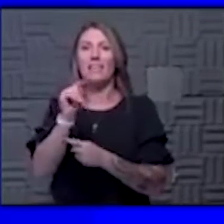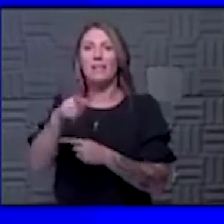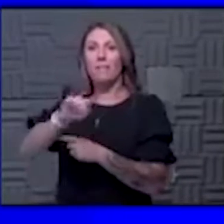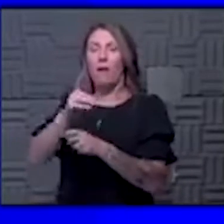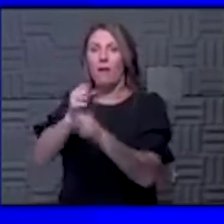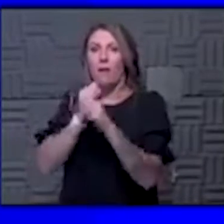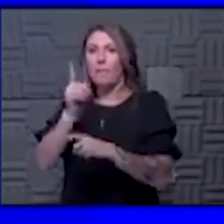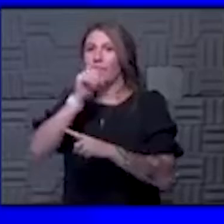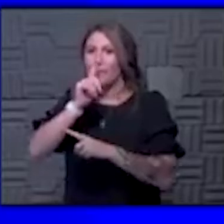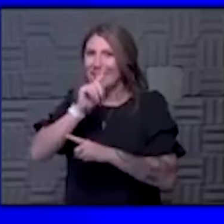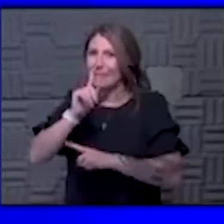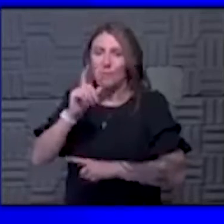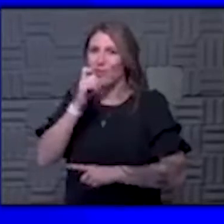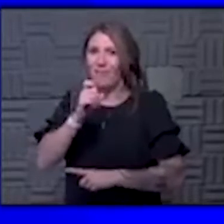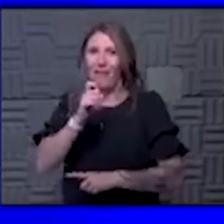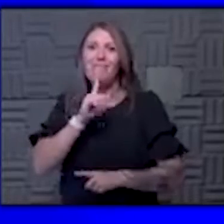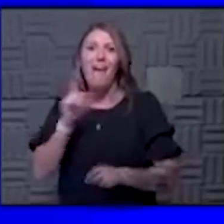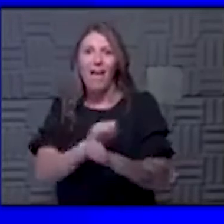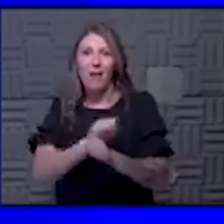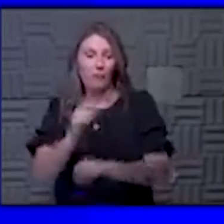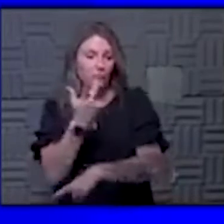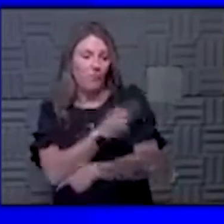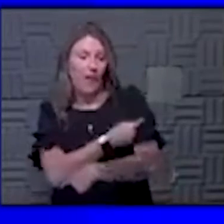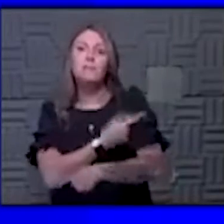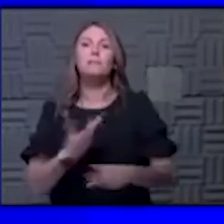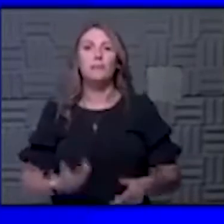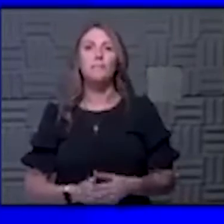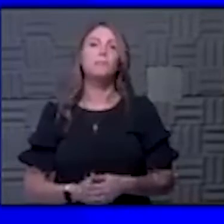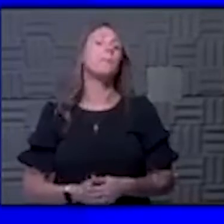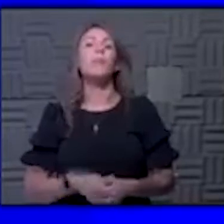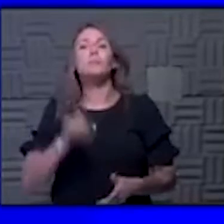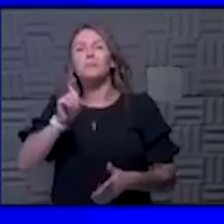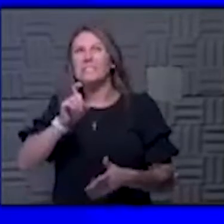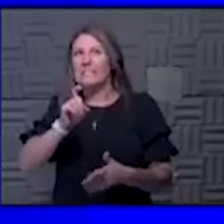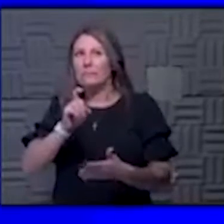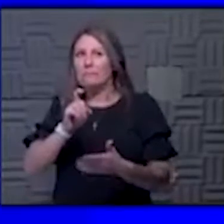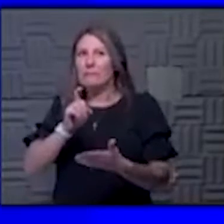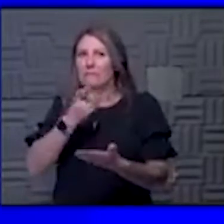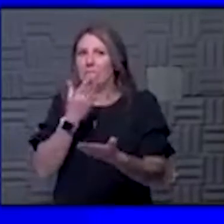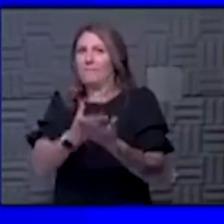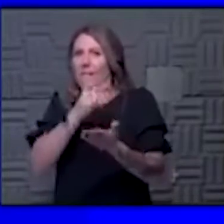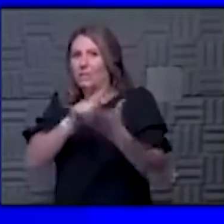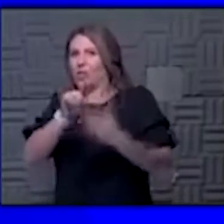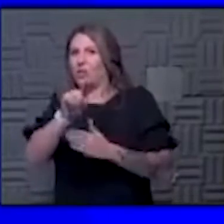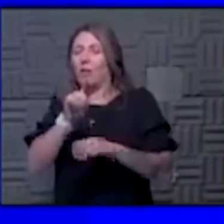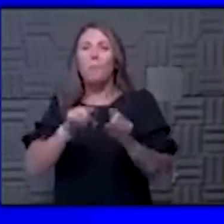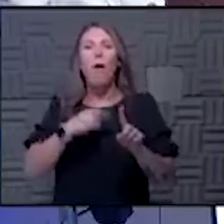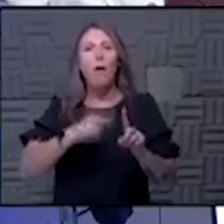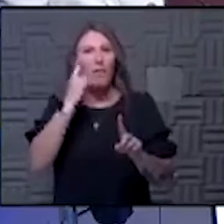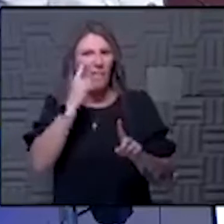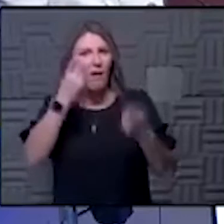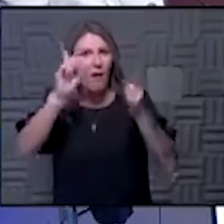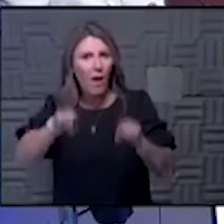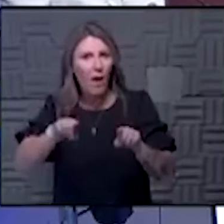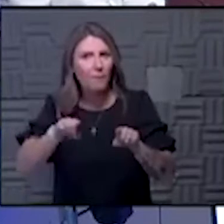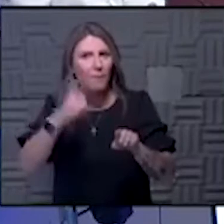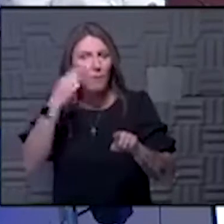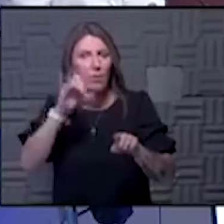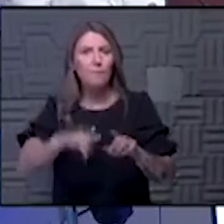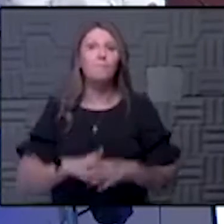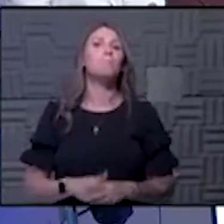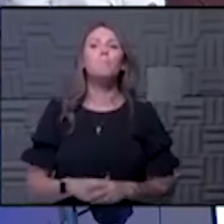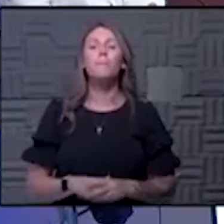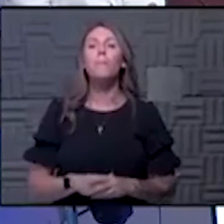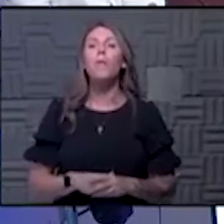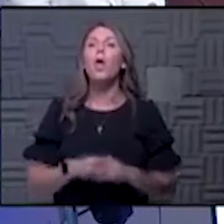didn't even get the vaccine themselves. So, need to be fact checked on that, but that's what I thought happened during that patient. I think that's what I recall too. So. All right, we always get